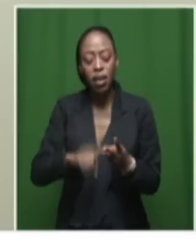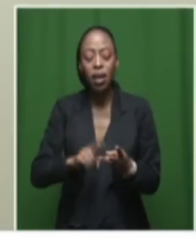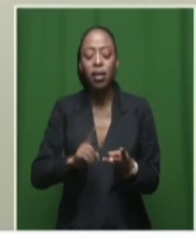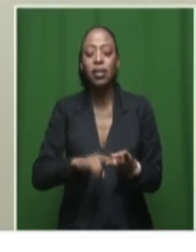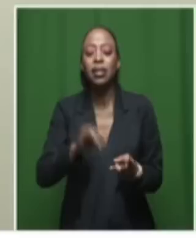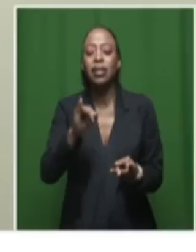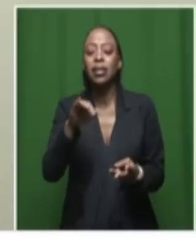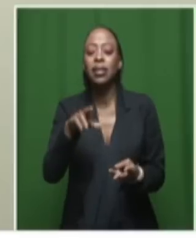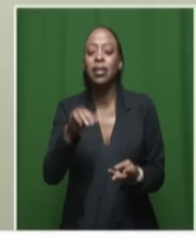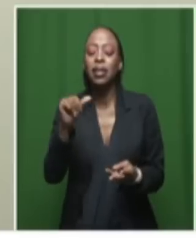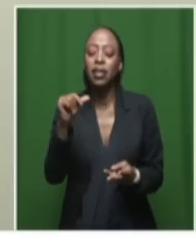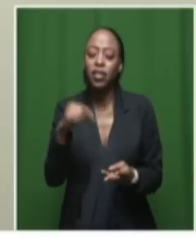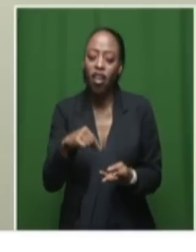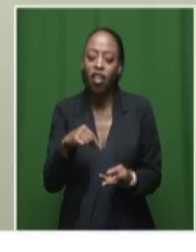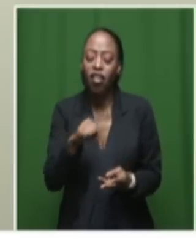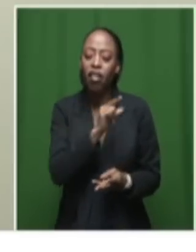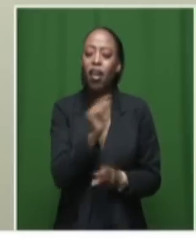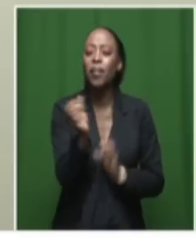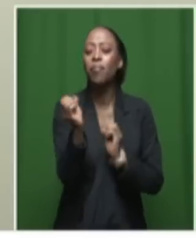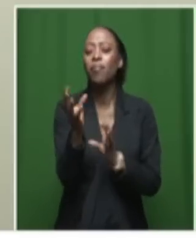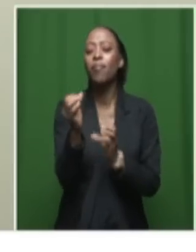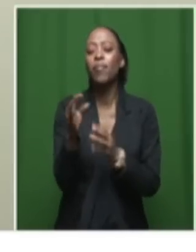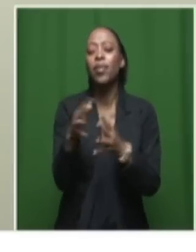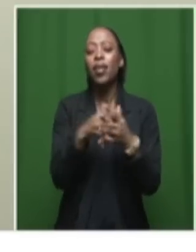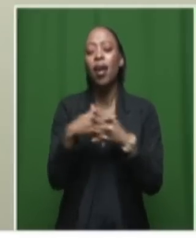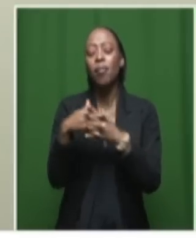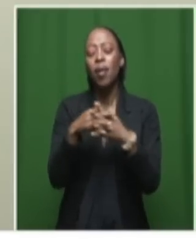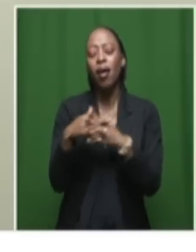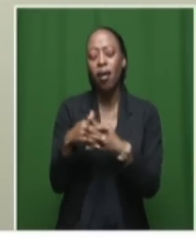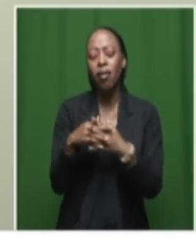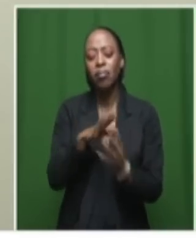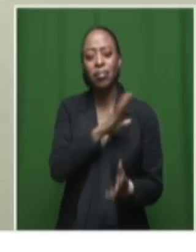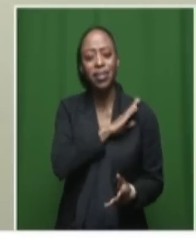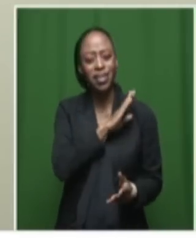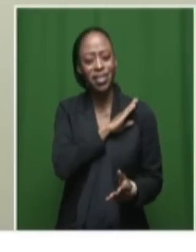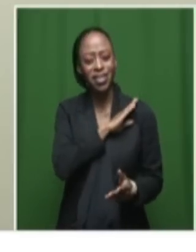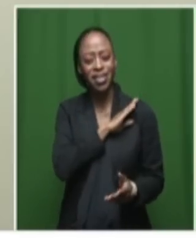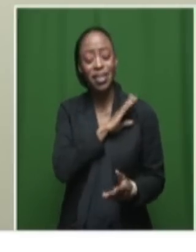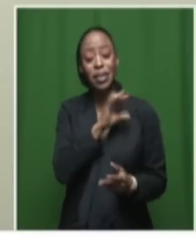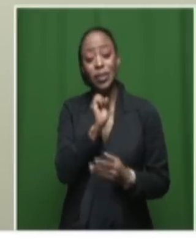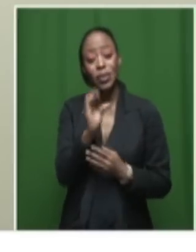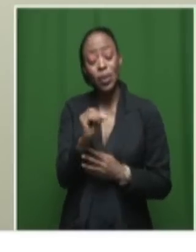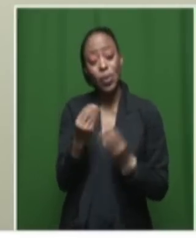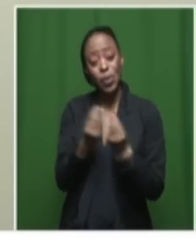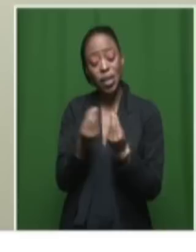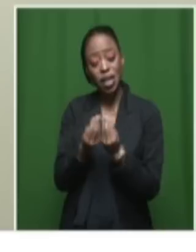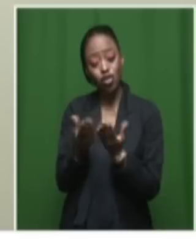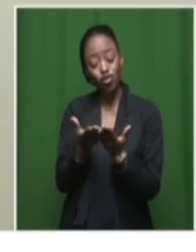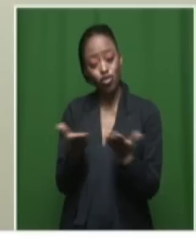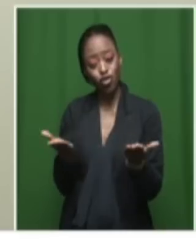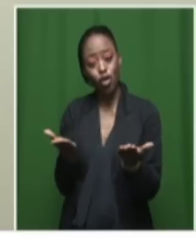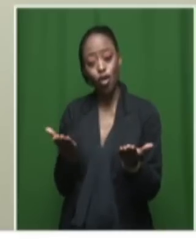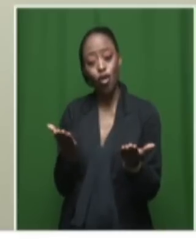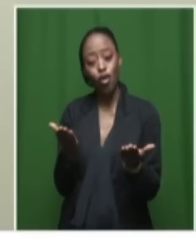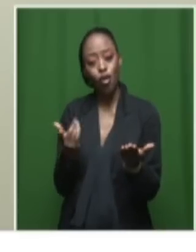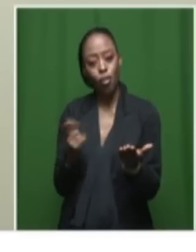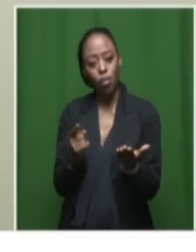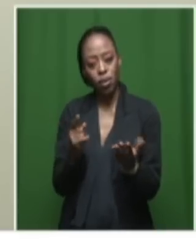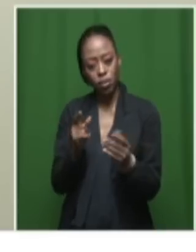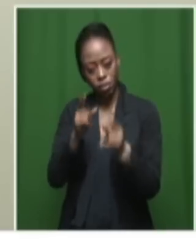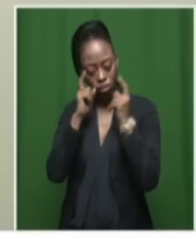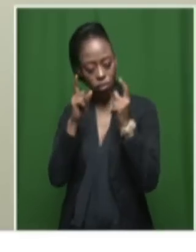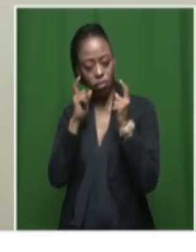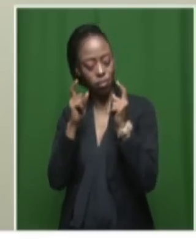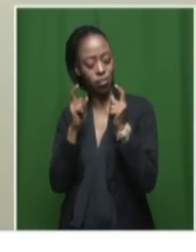role of briefing the US military. So those kinds of things should be made very clear to us